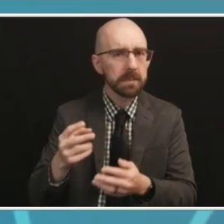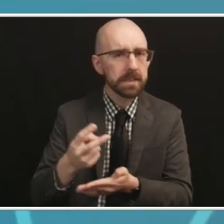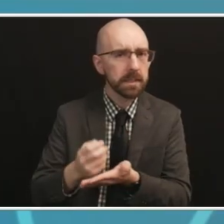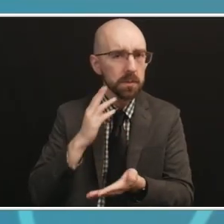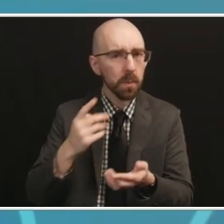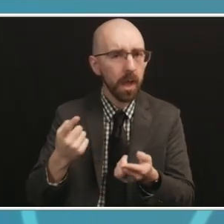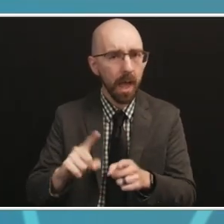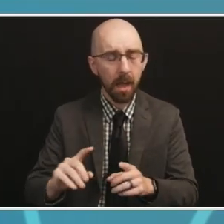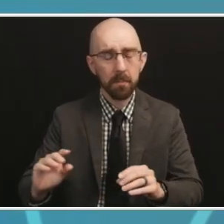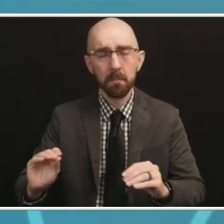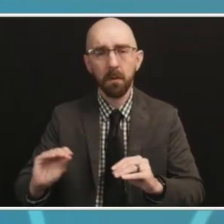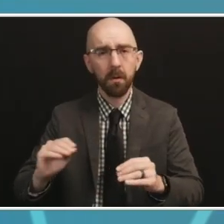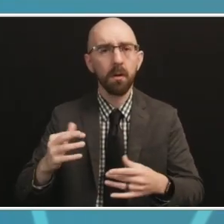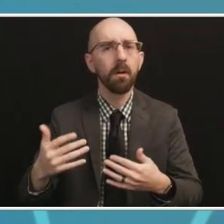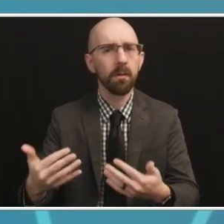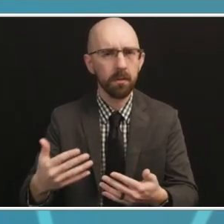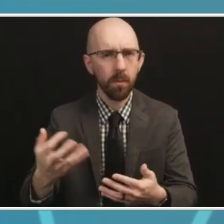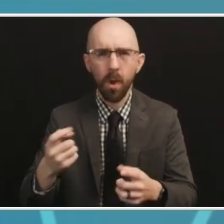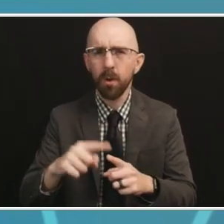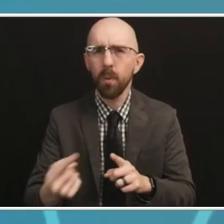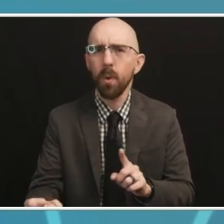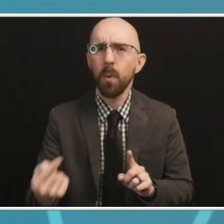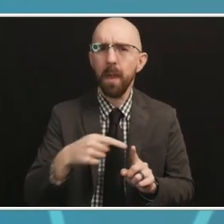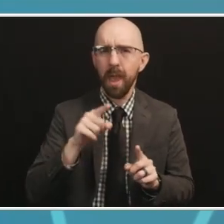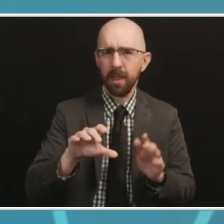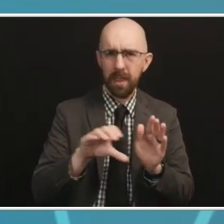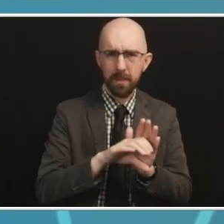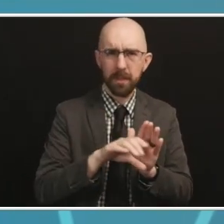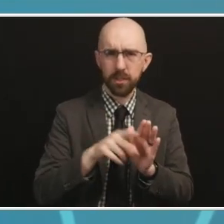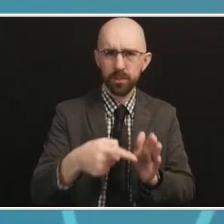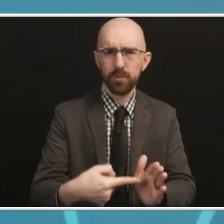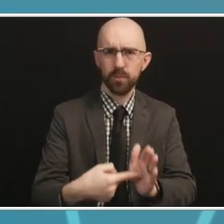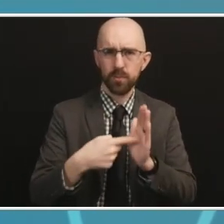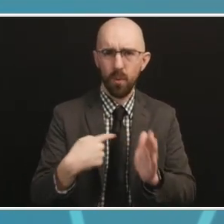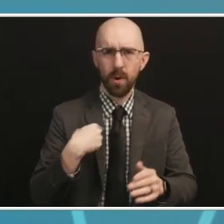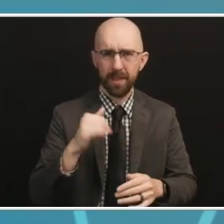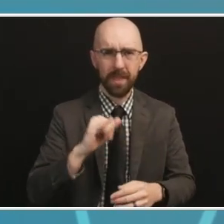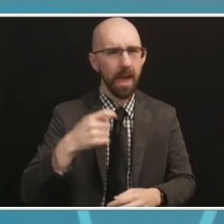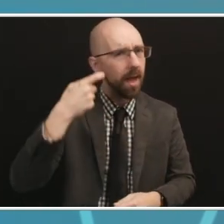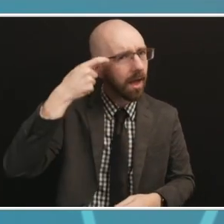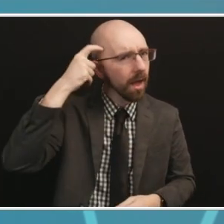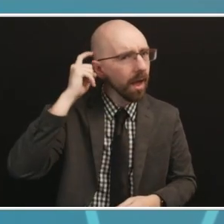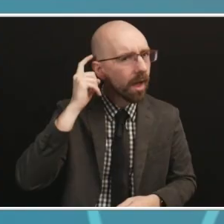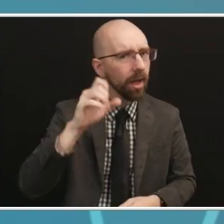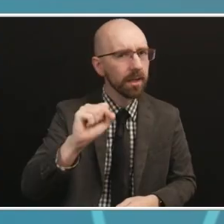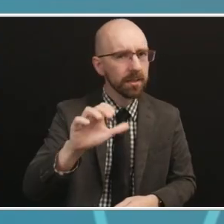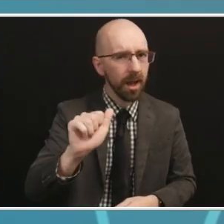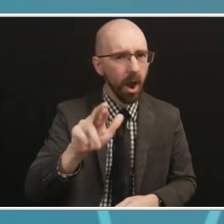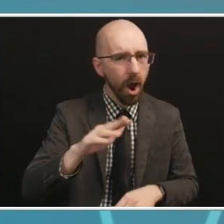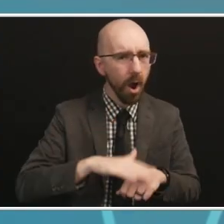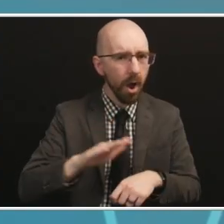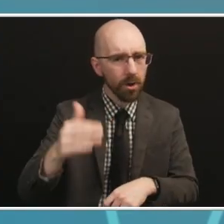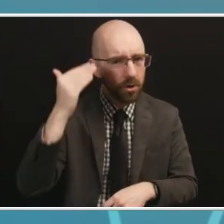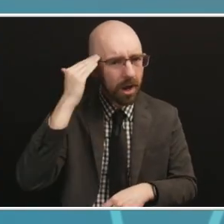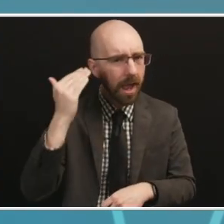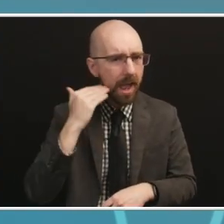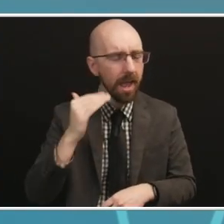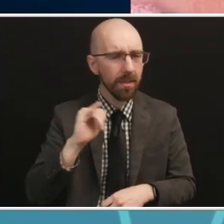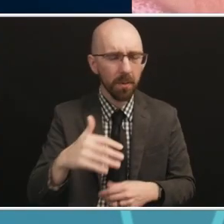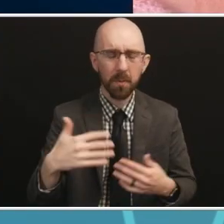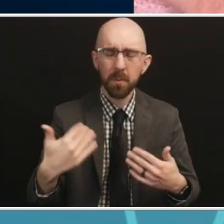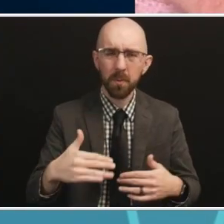first, I want to go back to those images that you shared with us of that scar on your head. Those are really